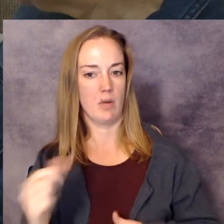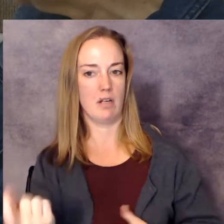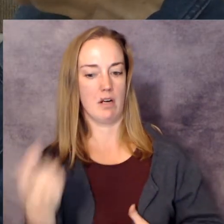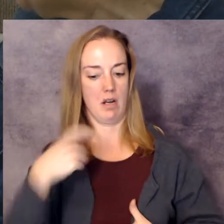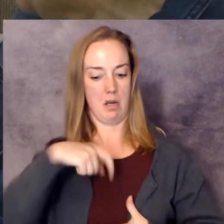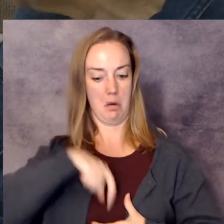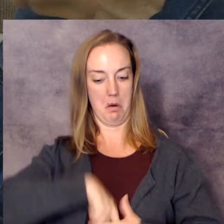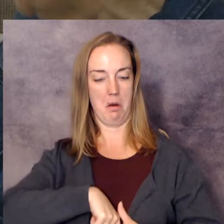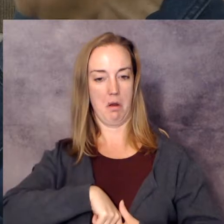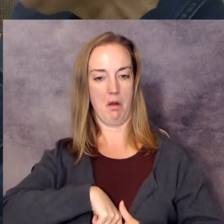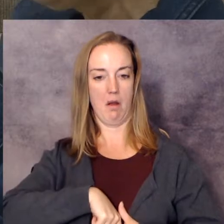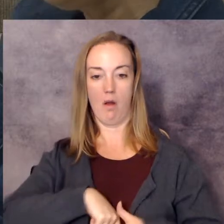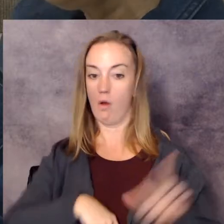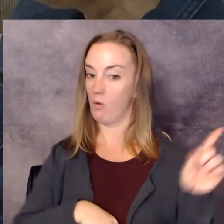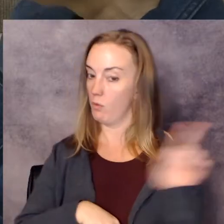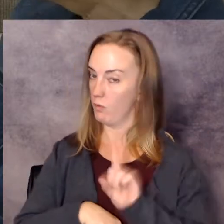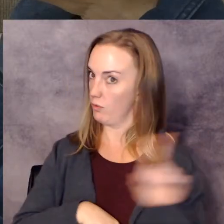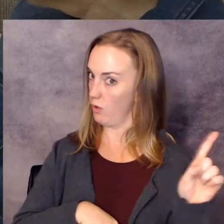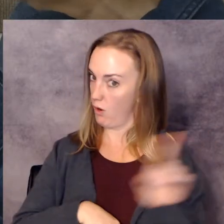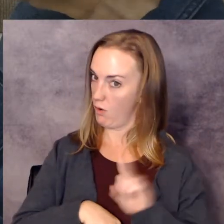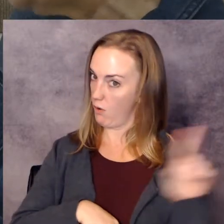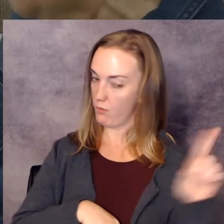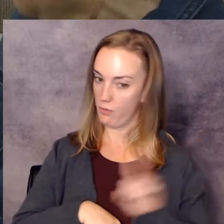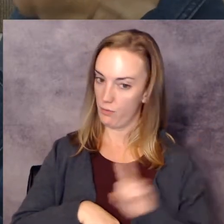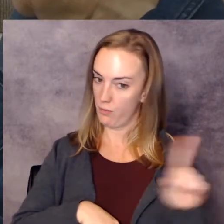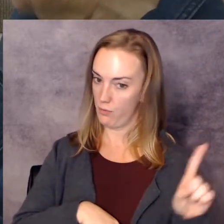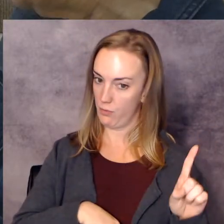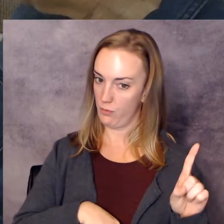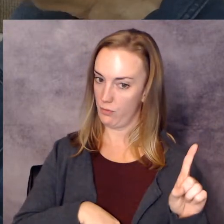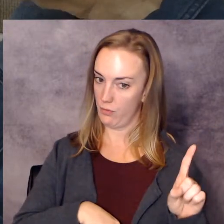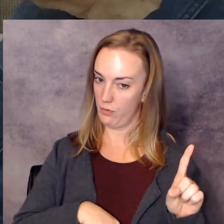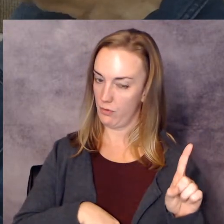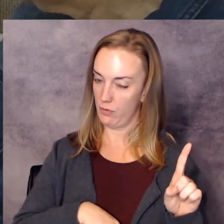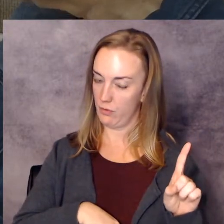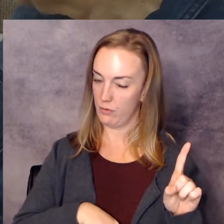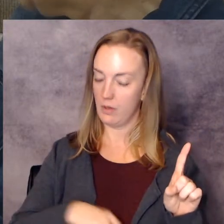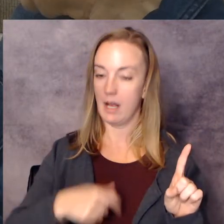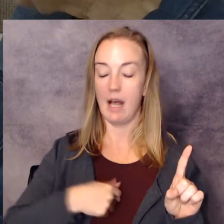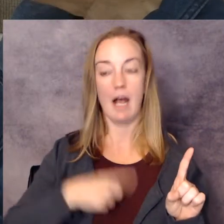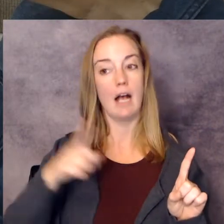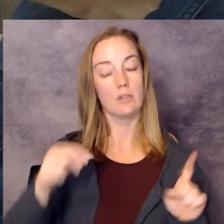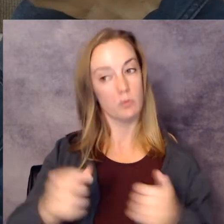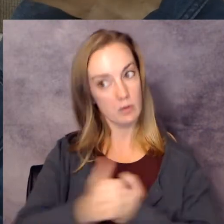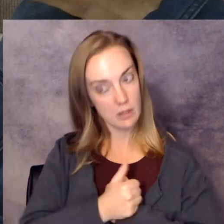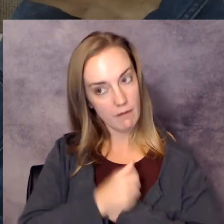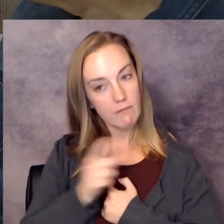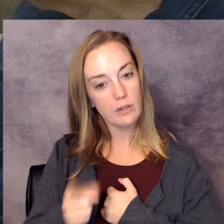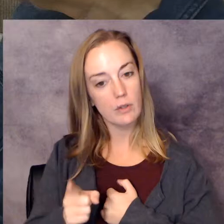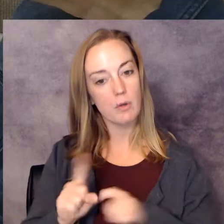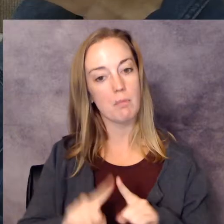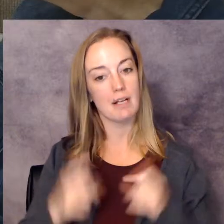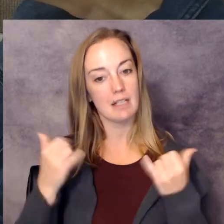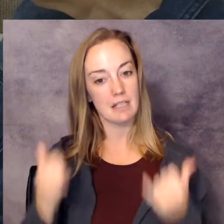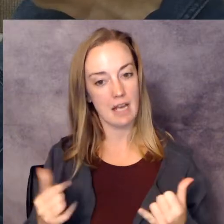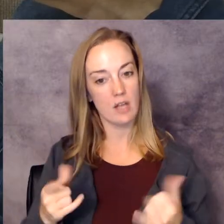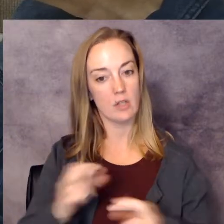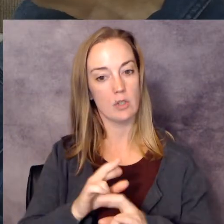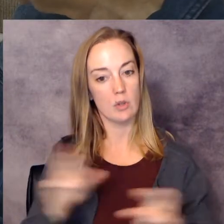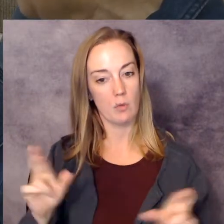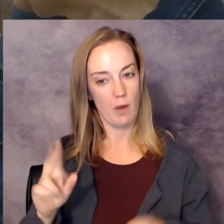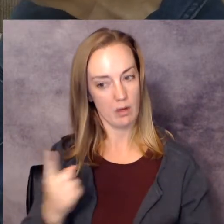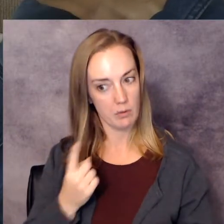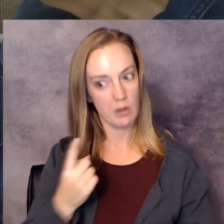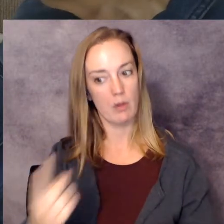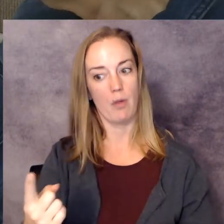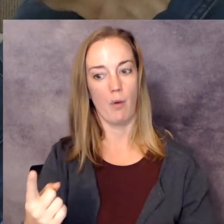come back into the pouch. "Oh, no," said Mr. Seahorse. I do love you, but now you are ready to